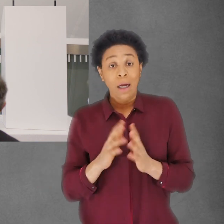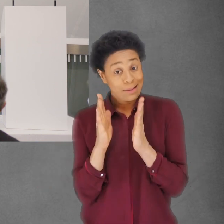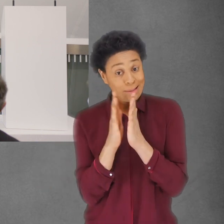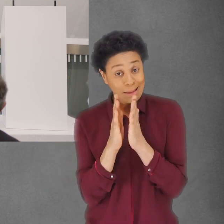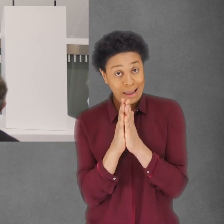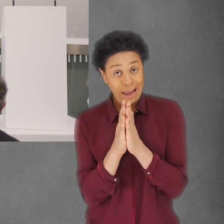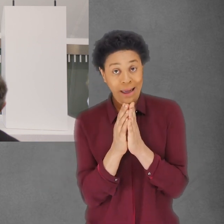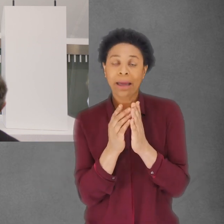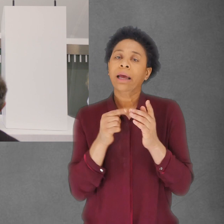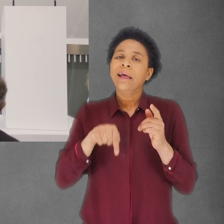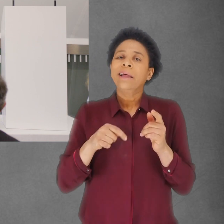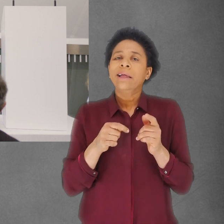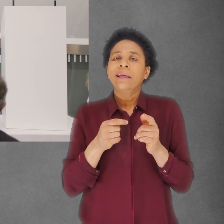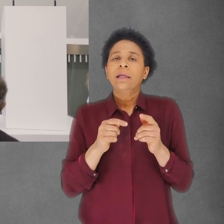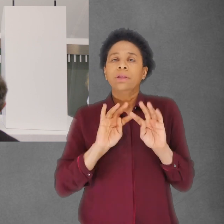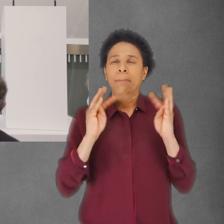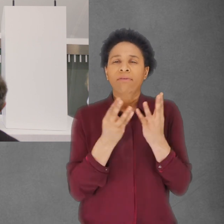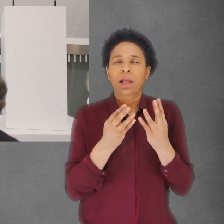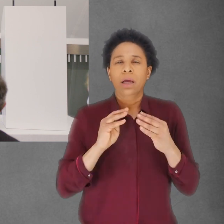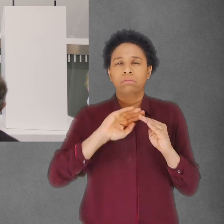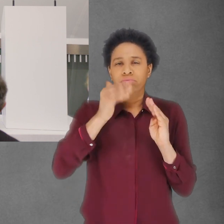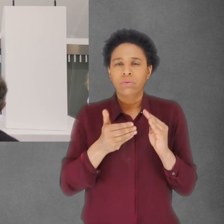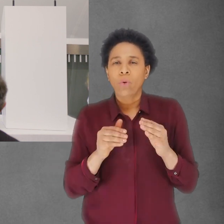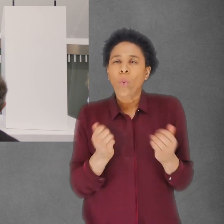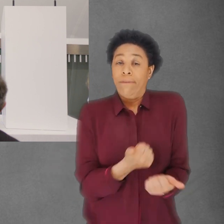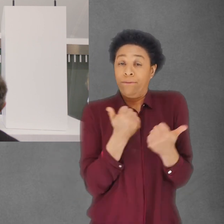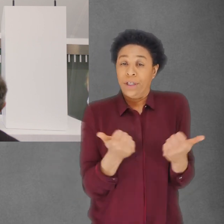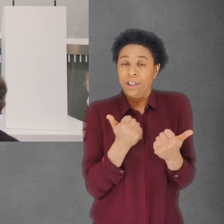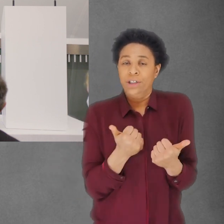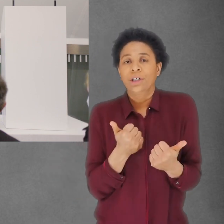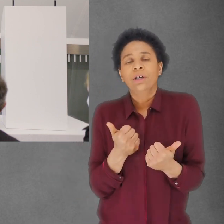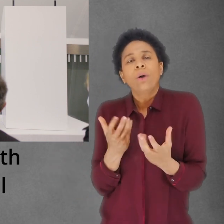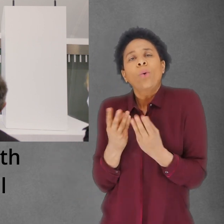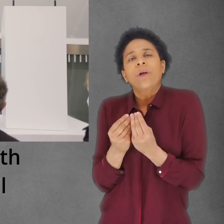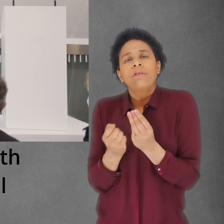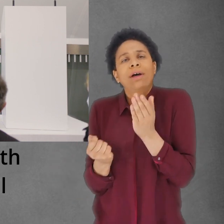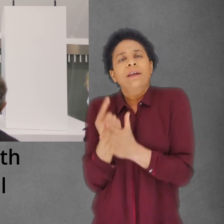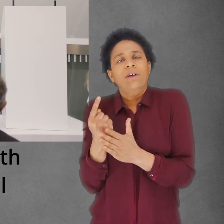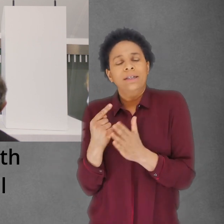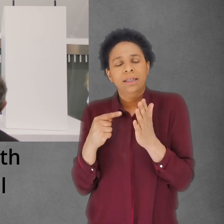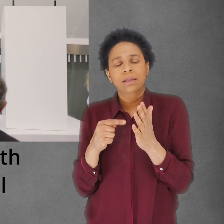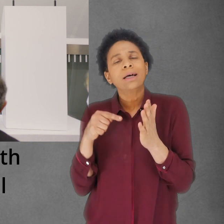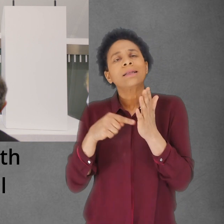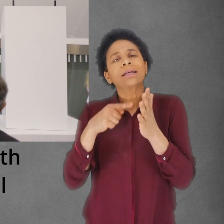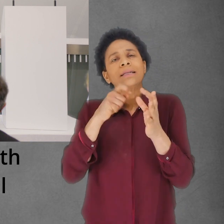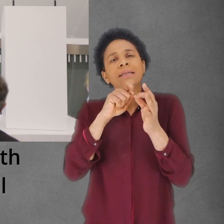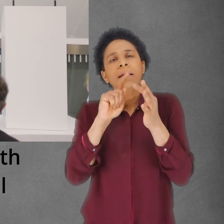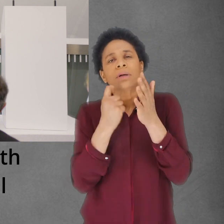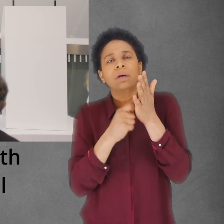also closing the pavilion with a sound system Sunday at the Tabernacle in Notting Hill, one of our